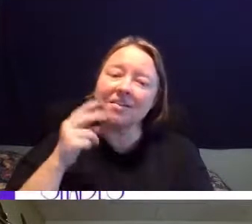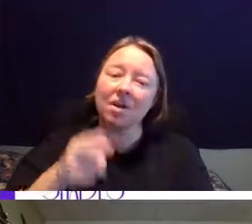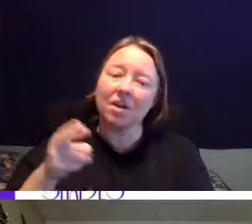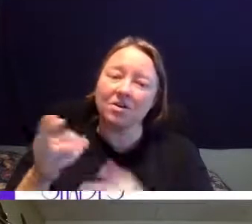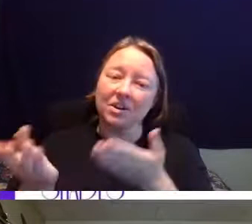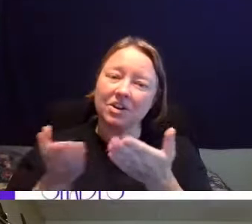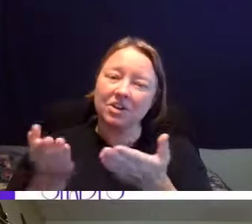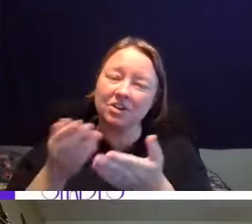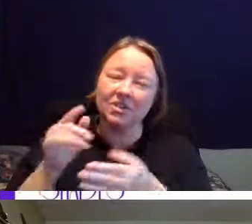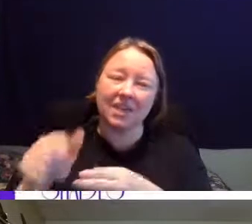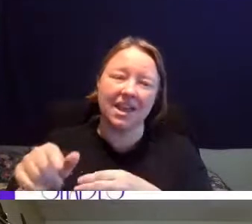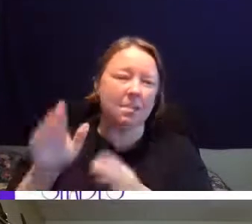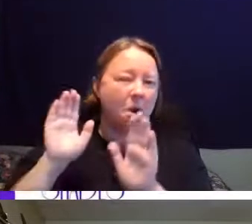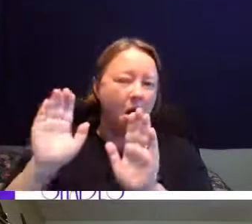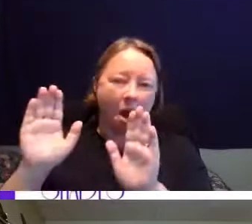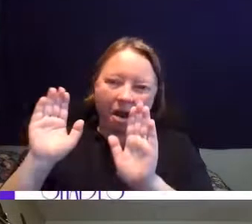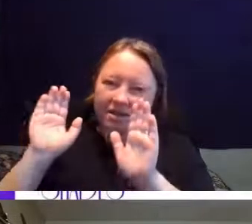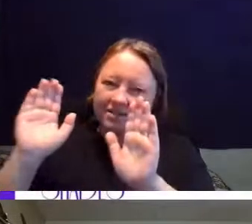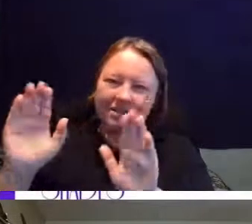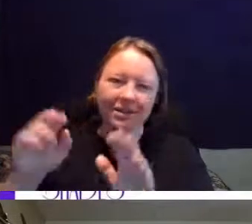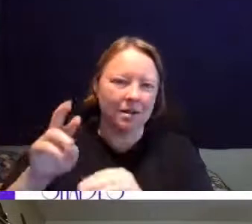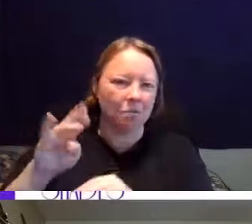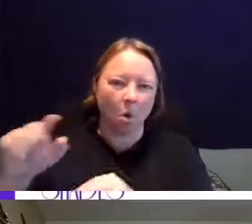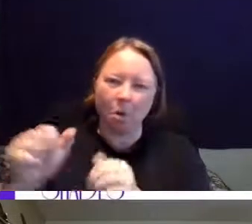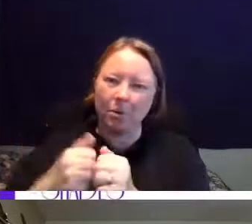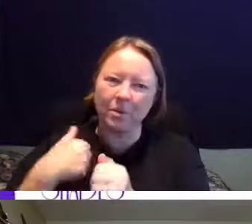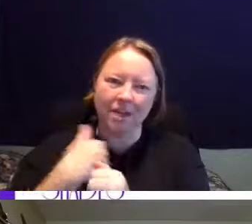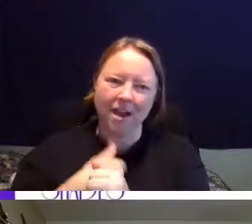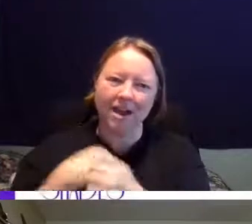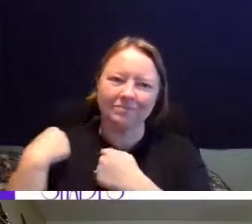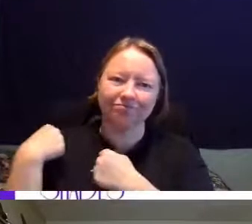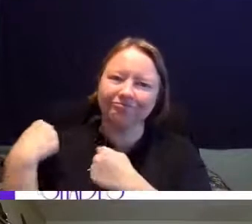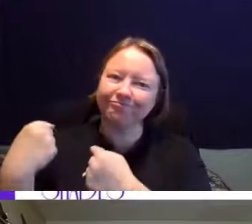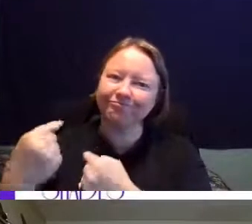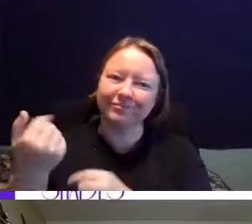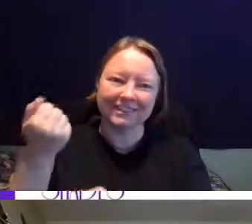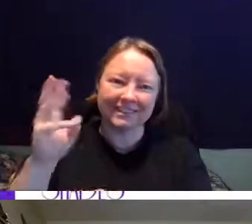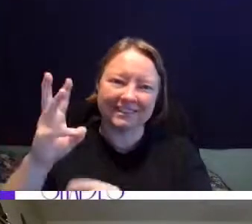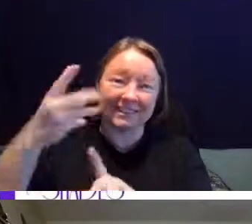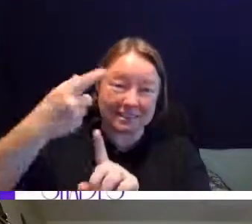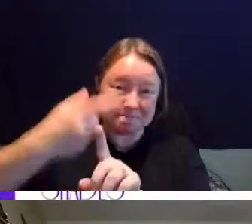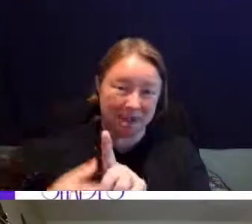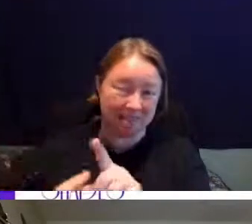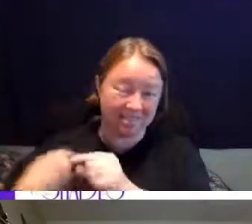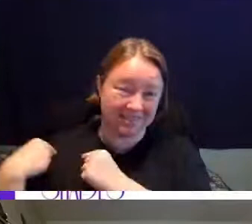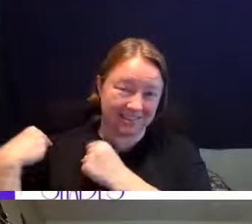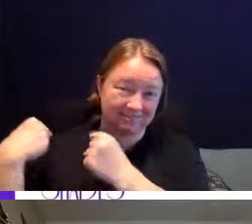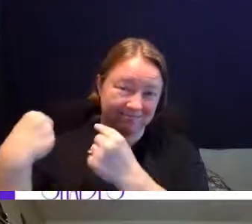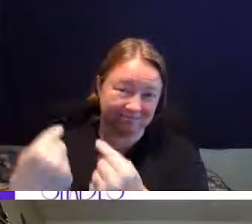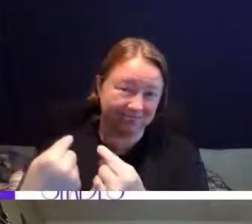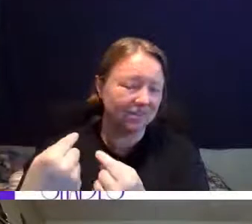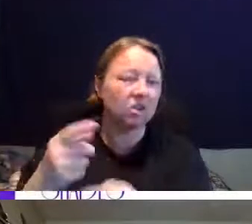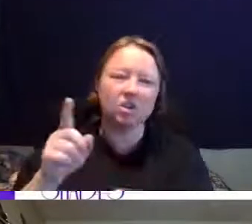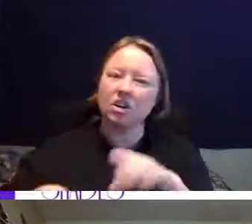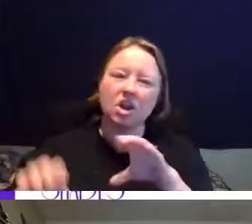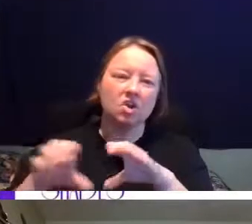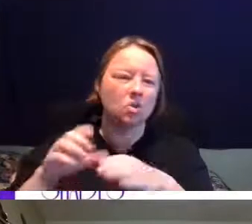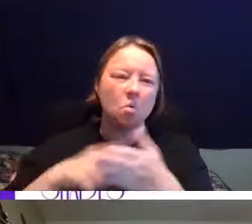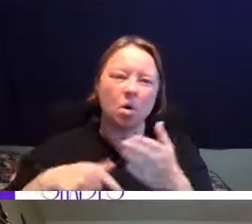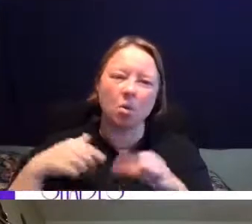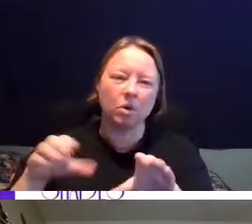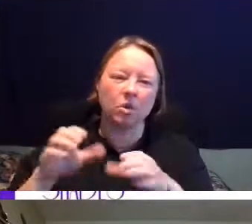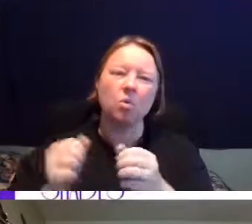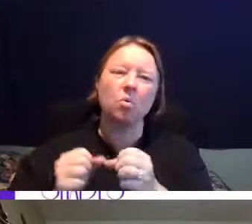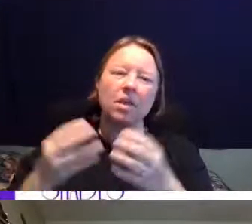Hearing. They have been awesome. They've been rolling with us for the last 16 months. We could not do all that we do without